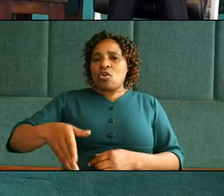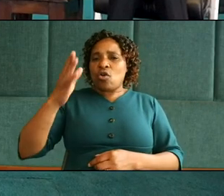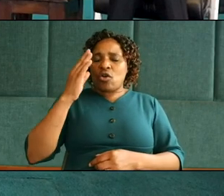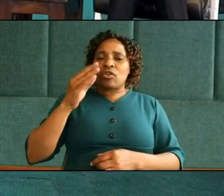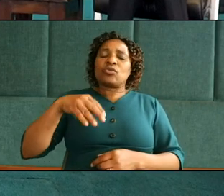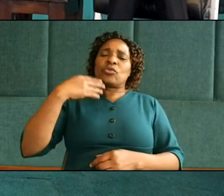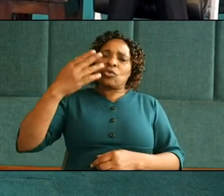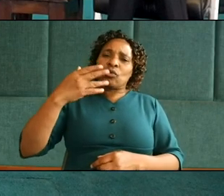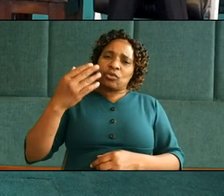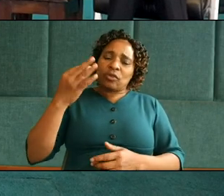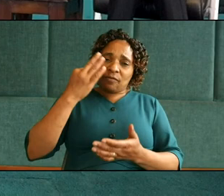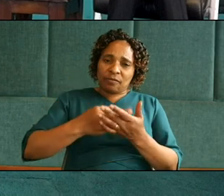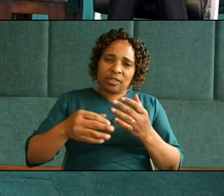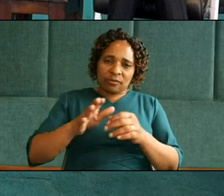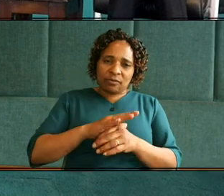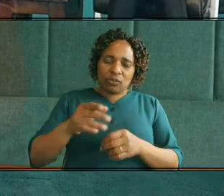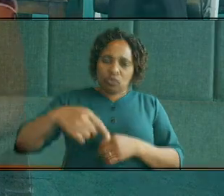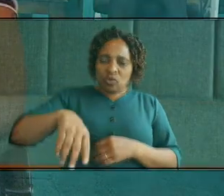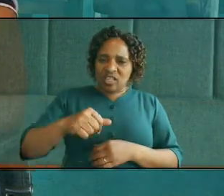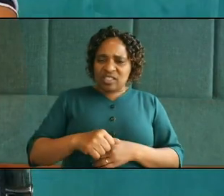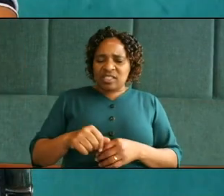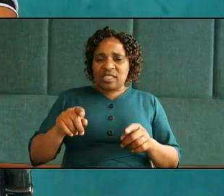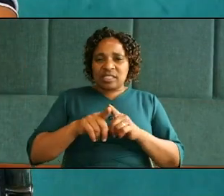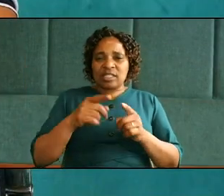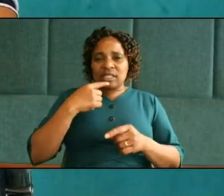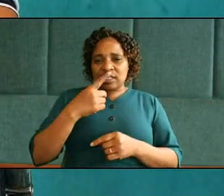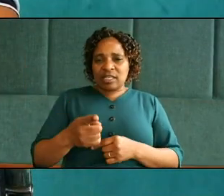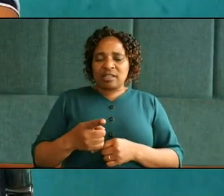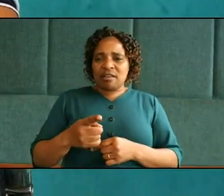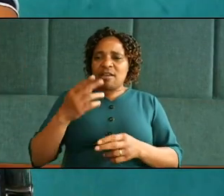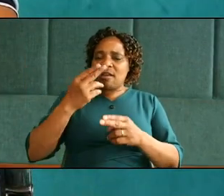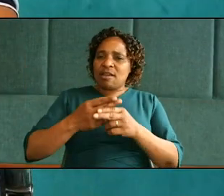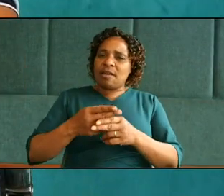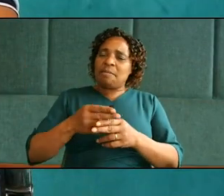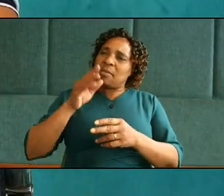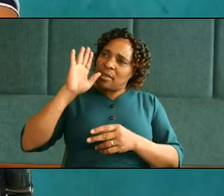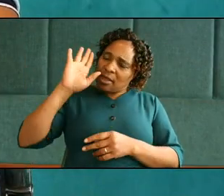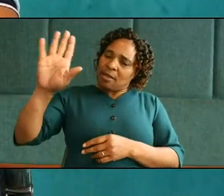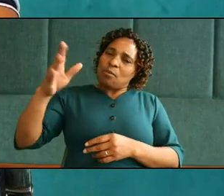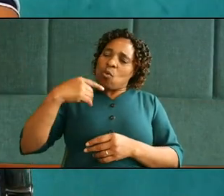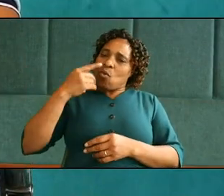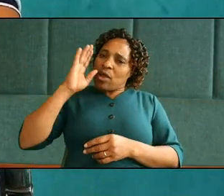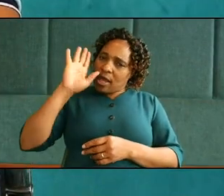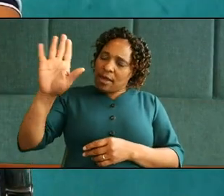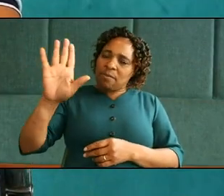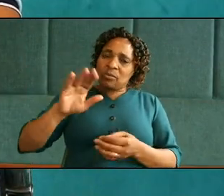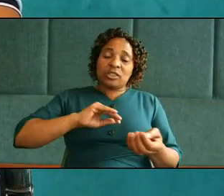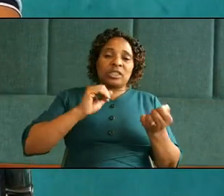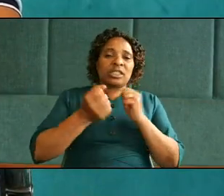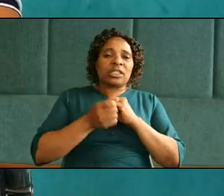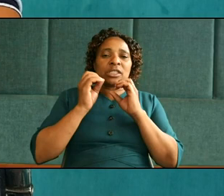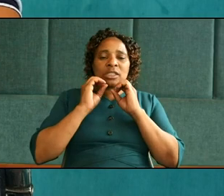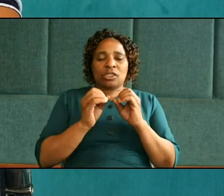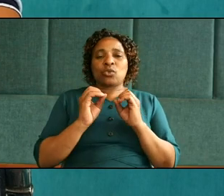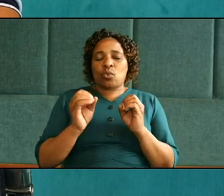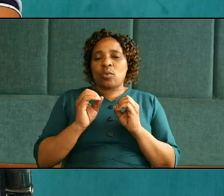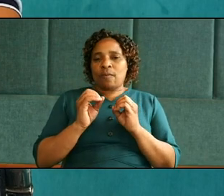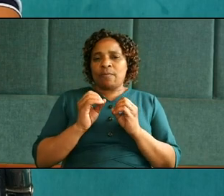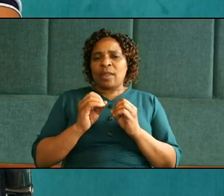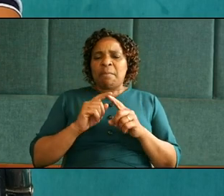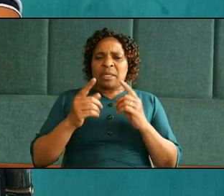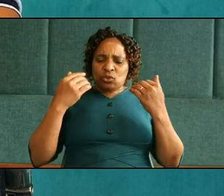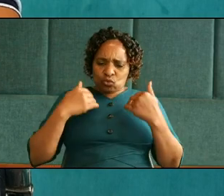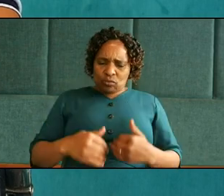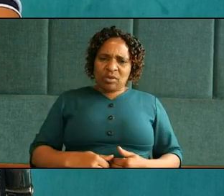be faithful to us because as he says, his name is I am who I am, meaning that he doesn't change. So, but